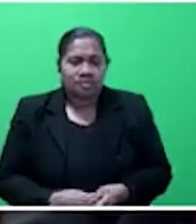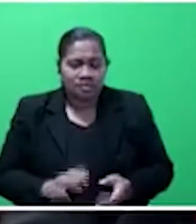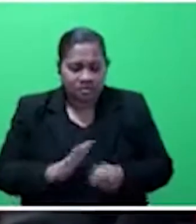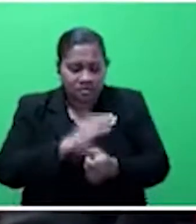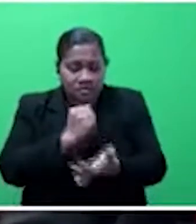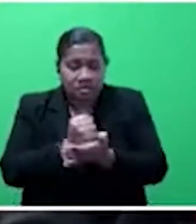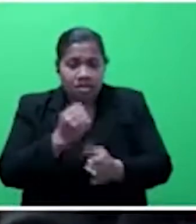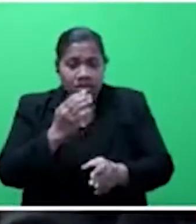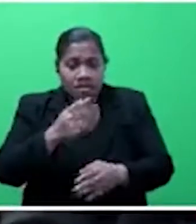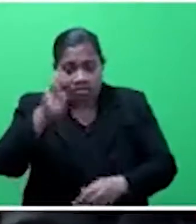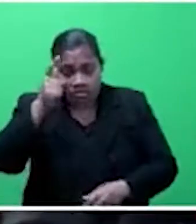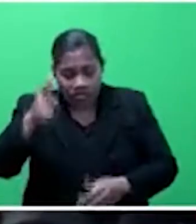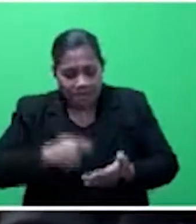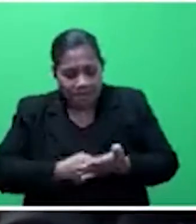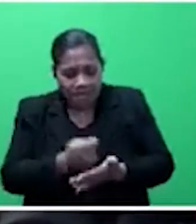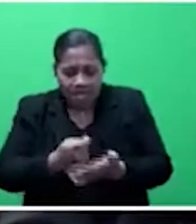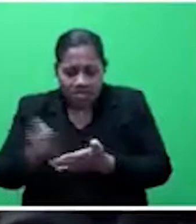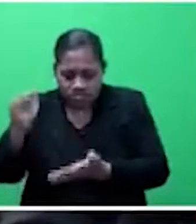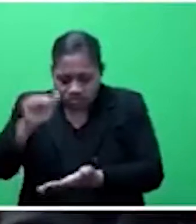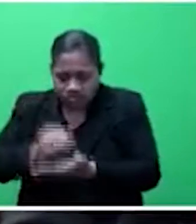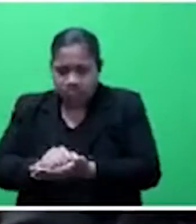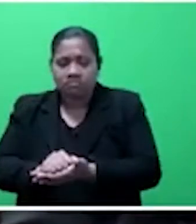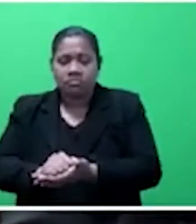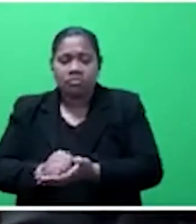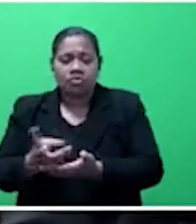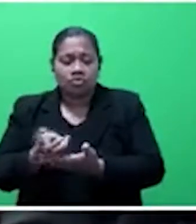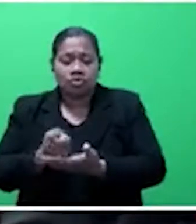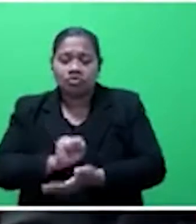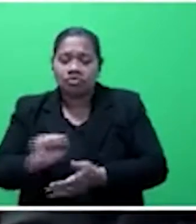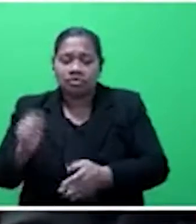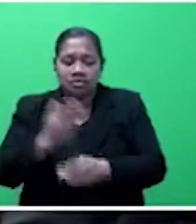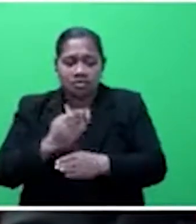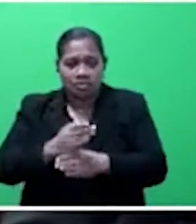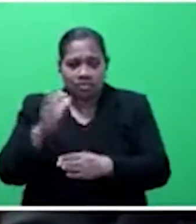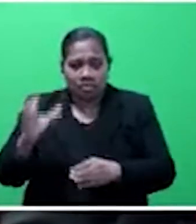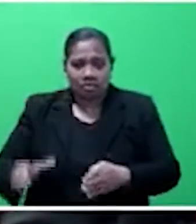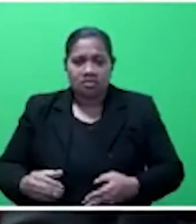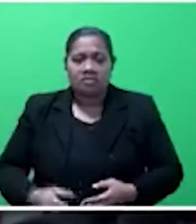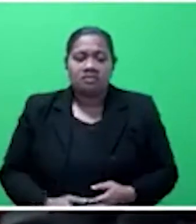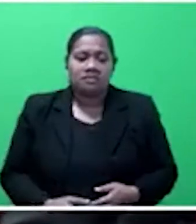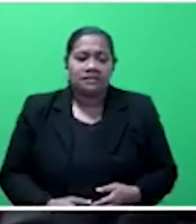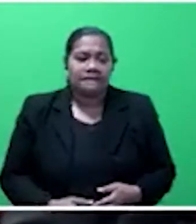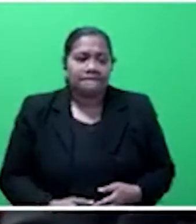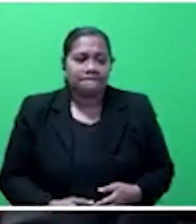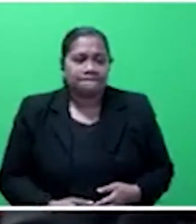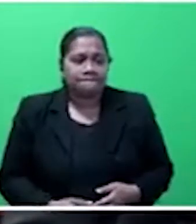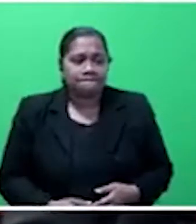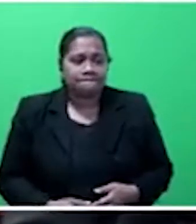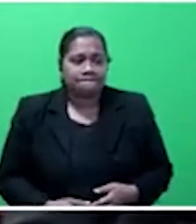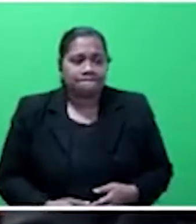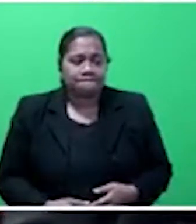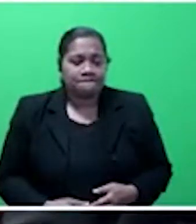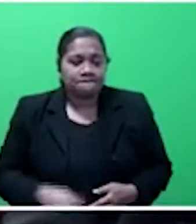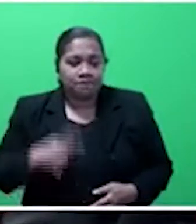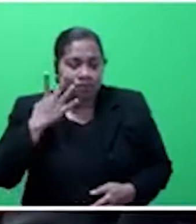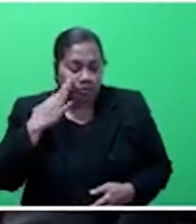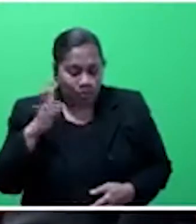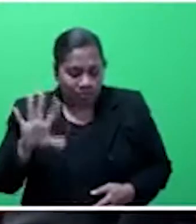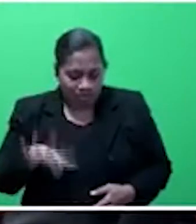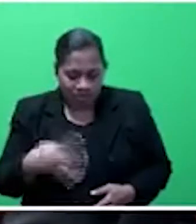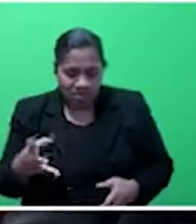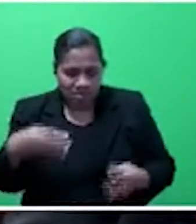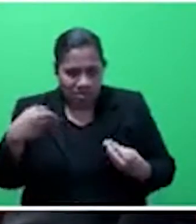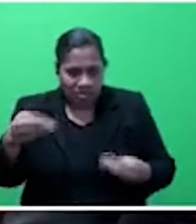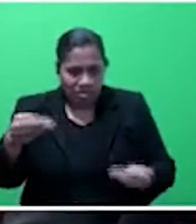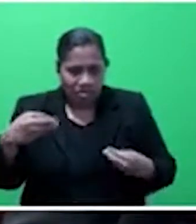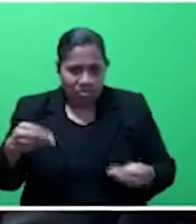pay the right wages to their workers with effective audits conducted by the compliance officers at the Ministry. As announced in the